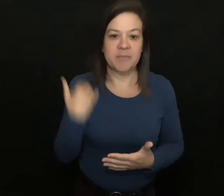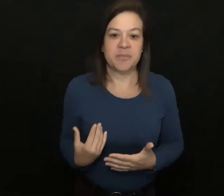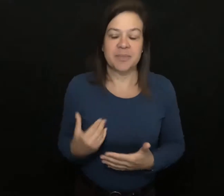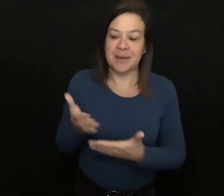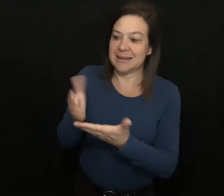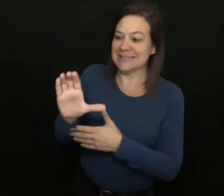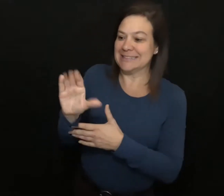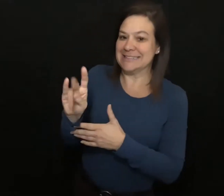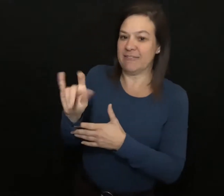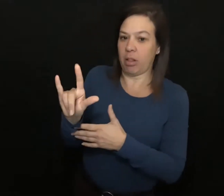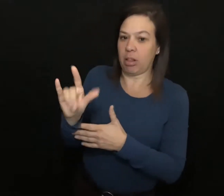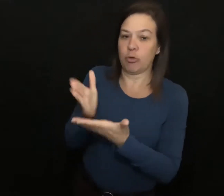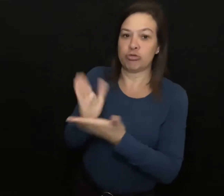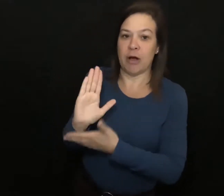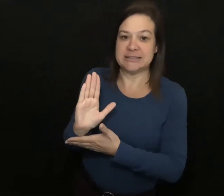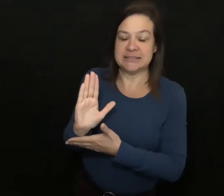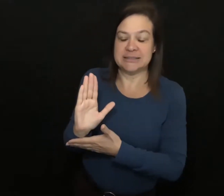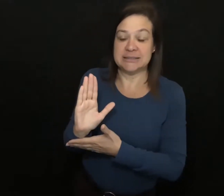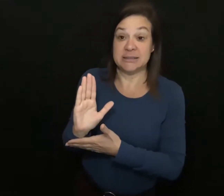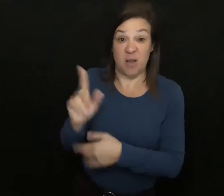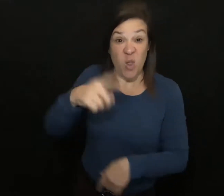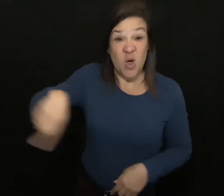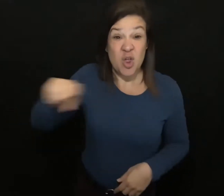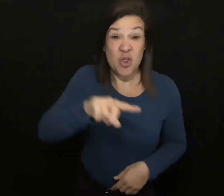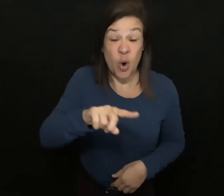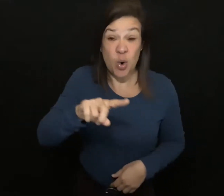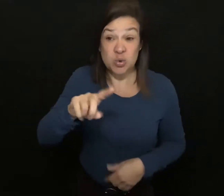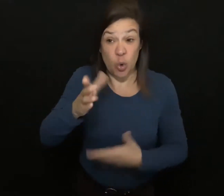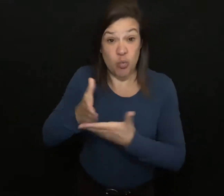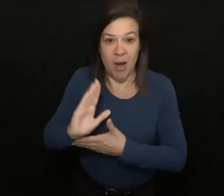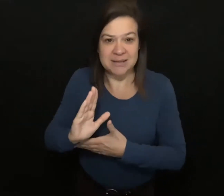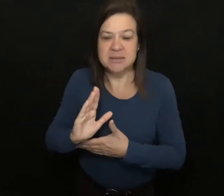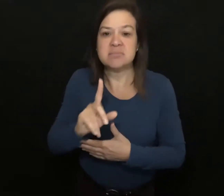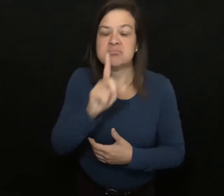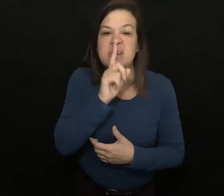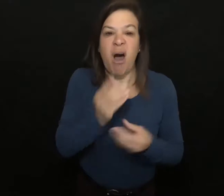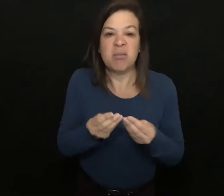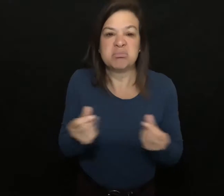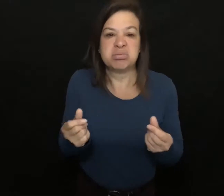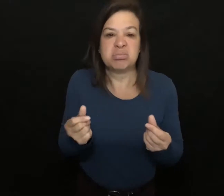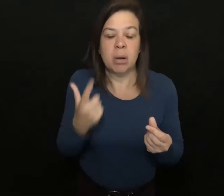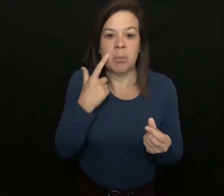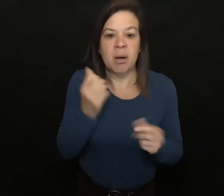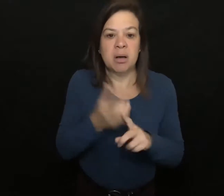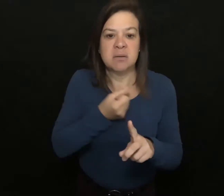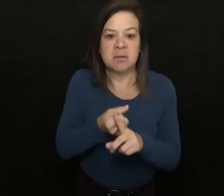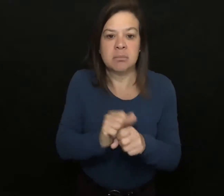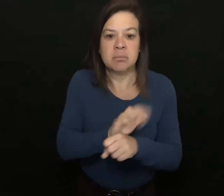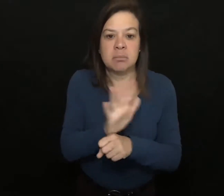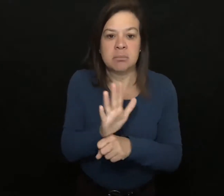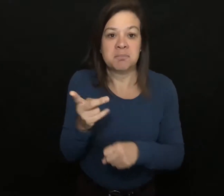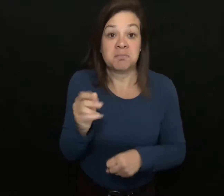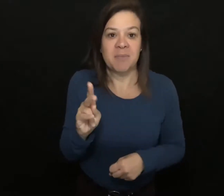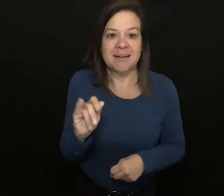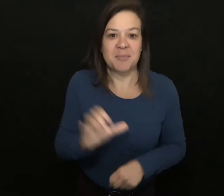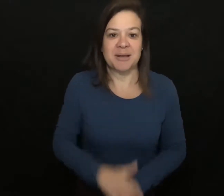rights, and those rights did not go away because we had a pandemic. This